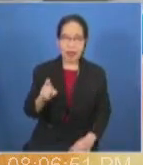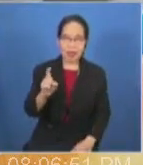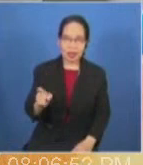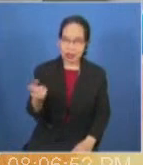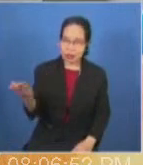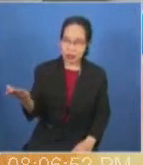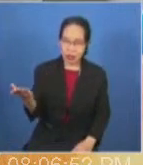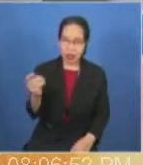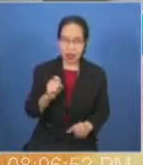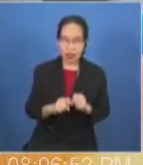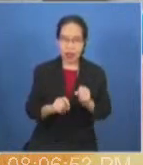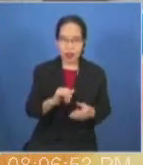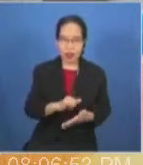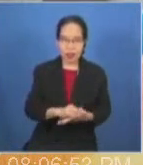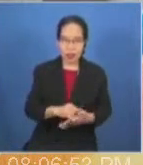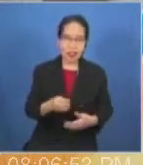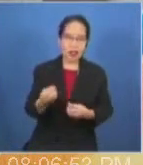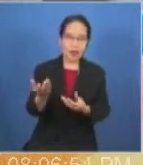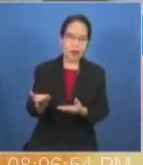of being needy.